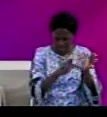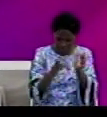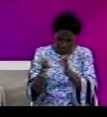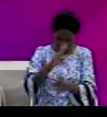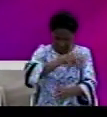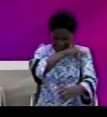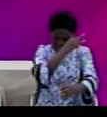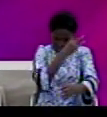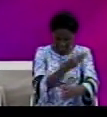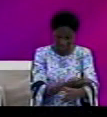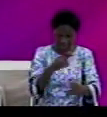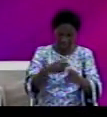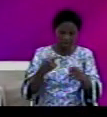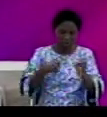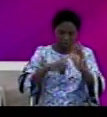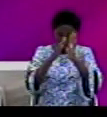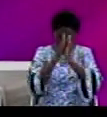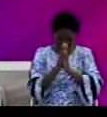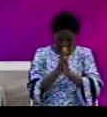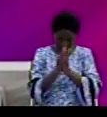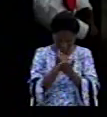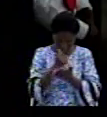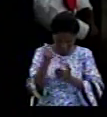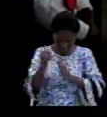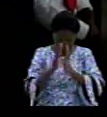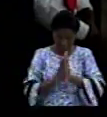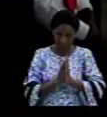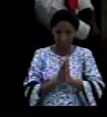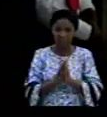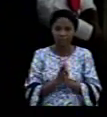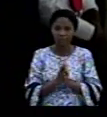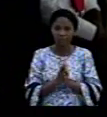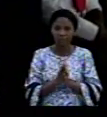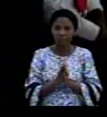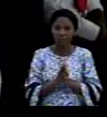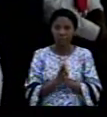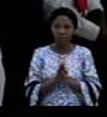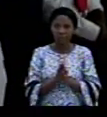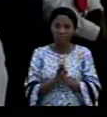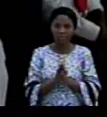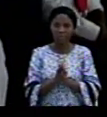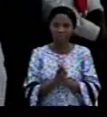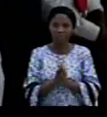name we pray. Amen. Praise